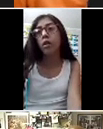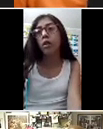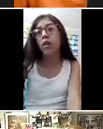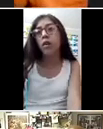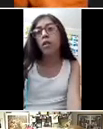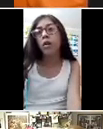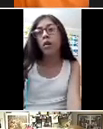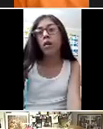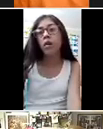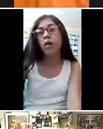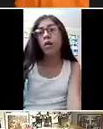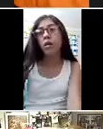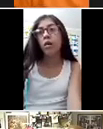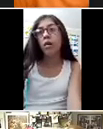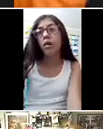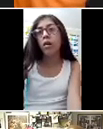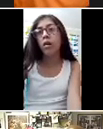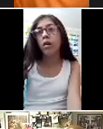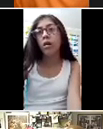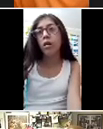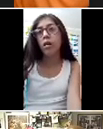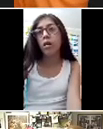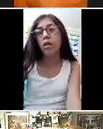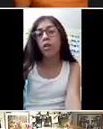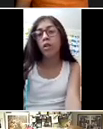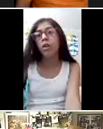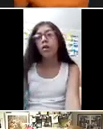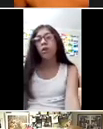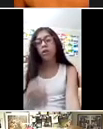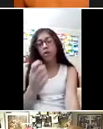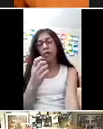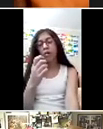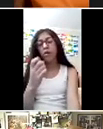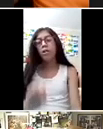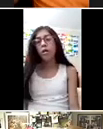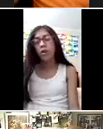Yeah. All right. We're going to be looking at lesson 4.